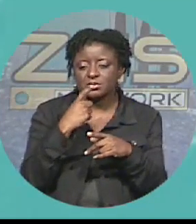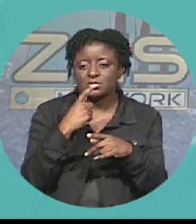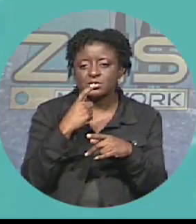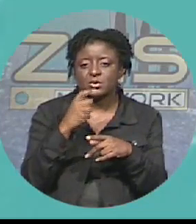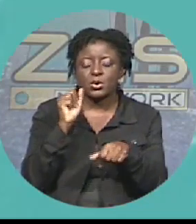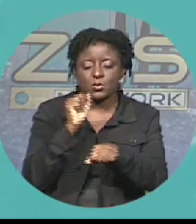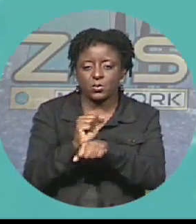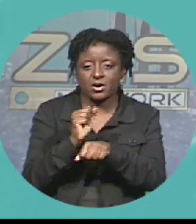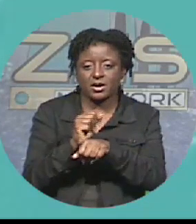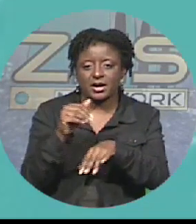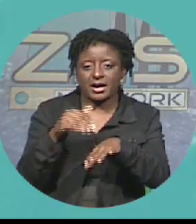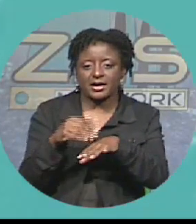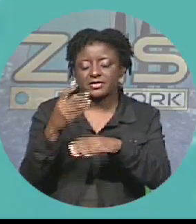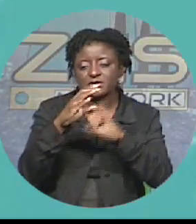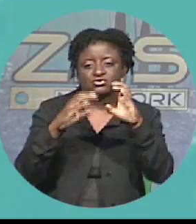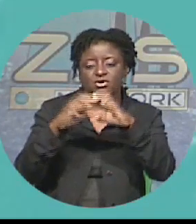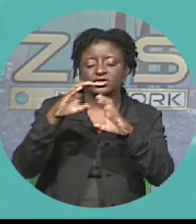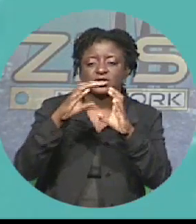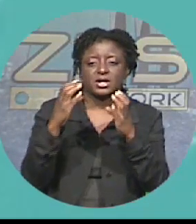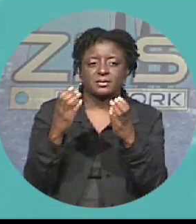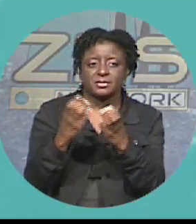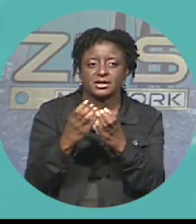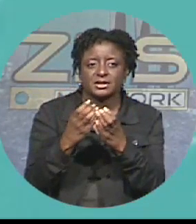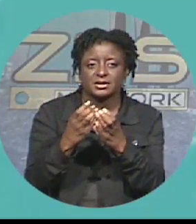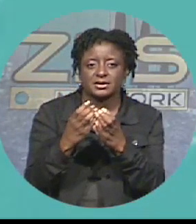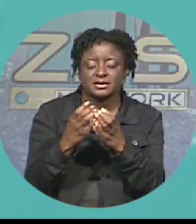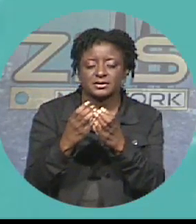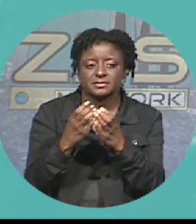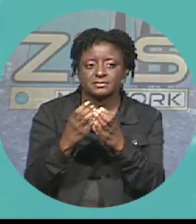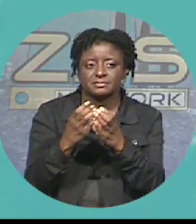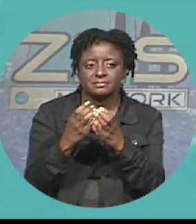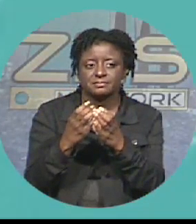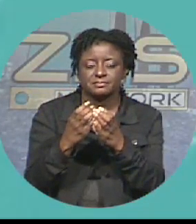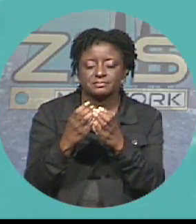at the Milwork company. It's a devastating